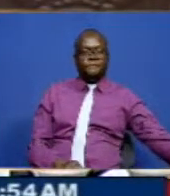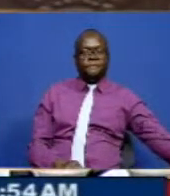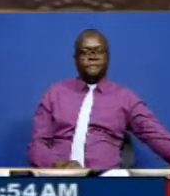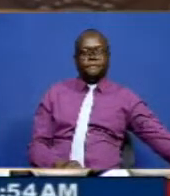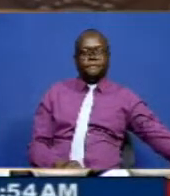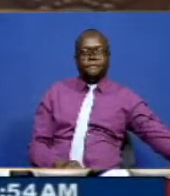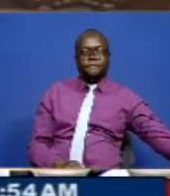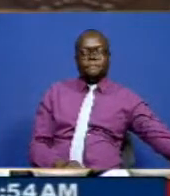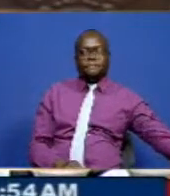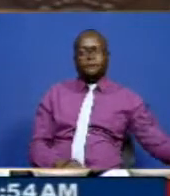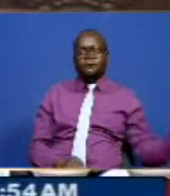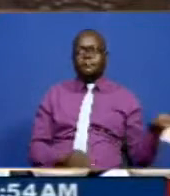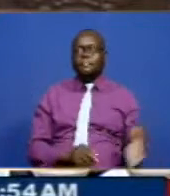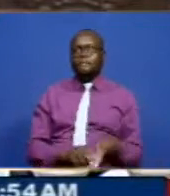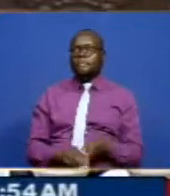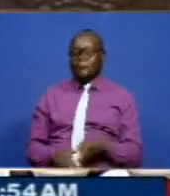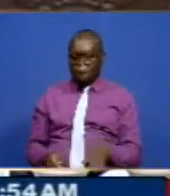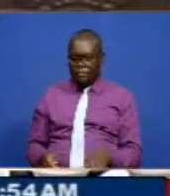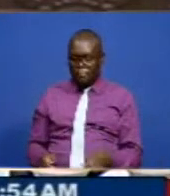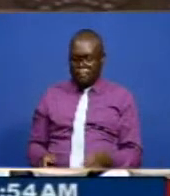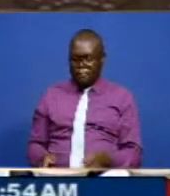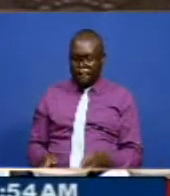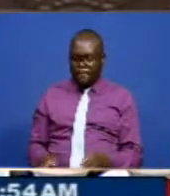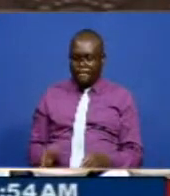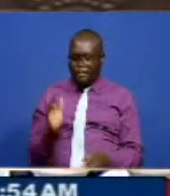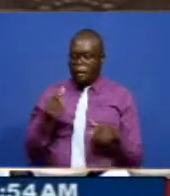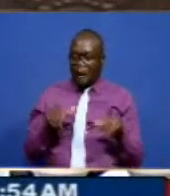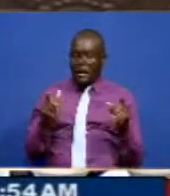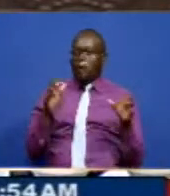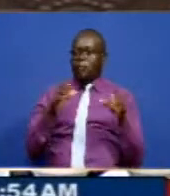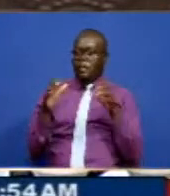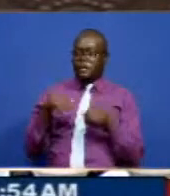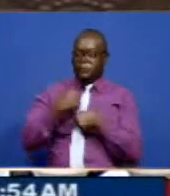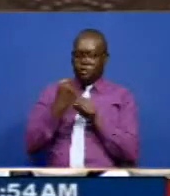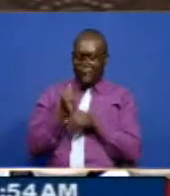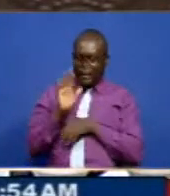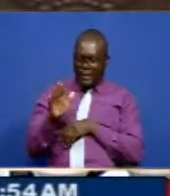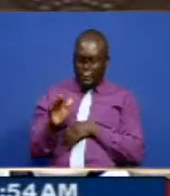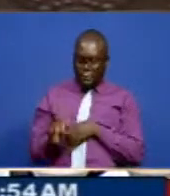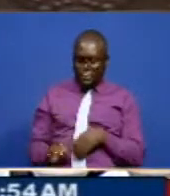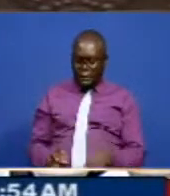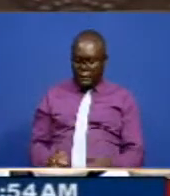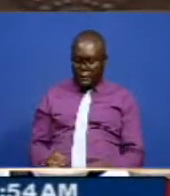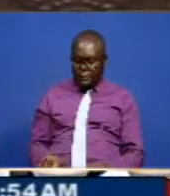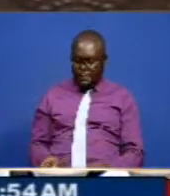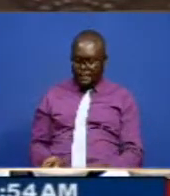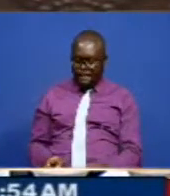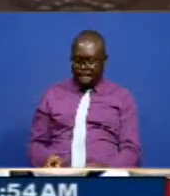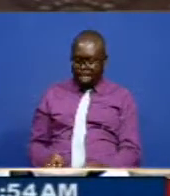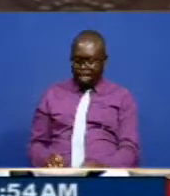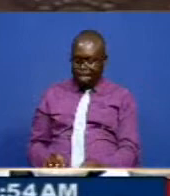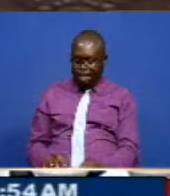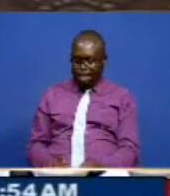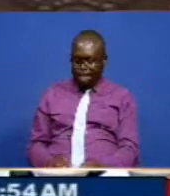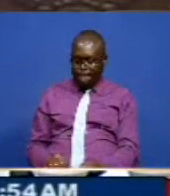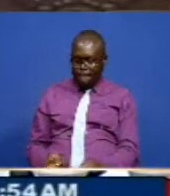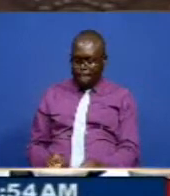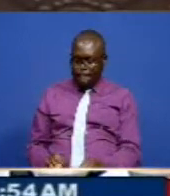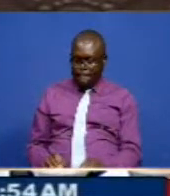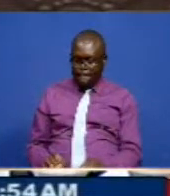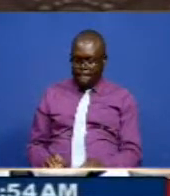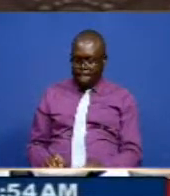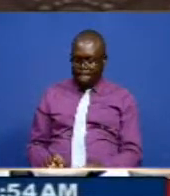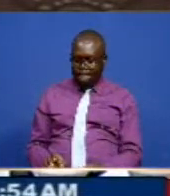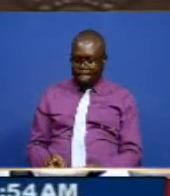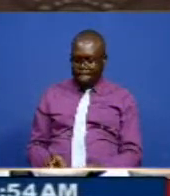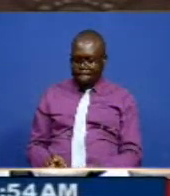We will allow both parties to make some opening statements on behalf of the County Assembly and on behalf of the